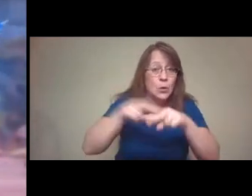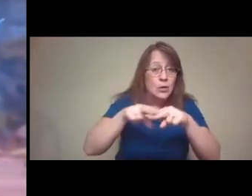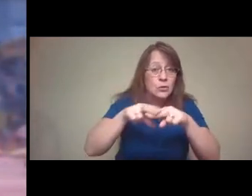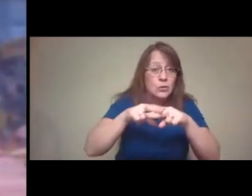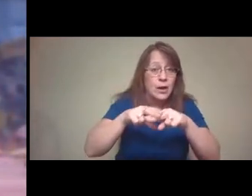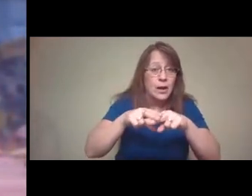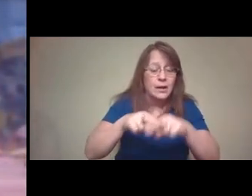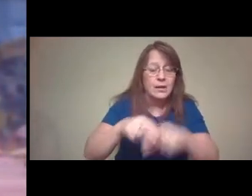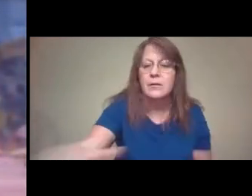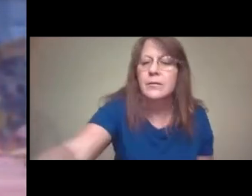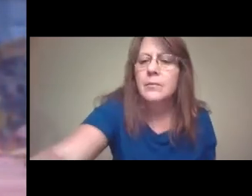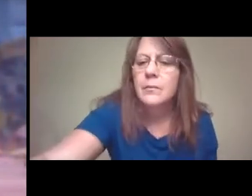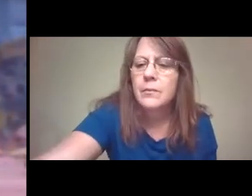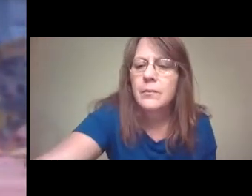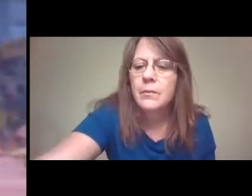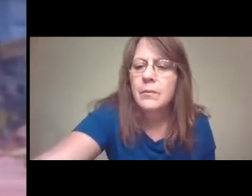planned for us.